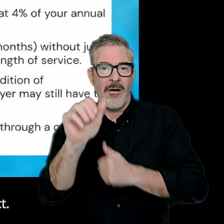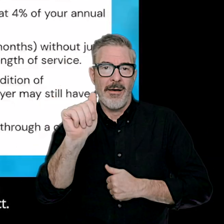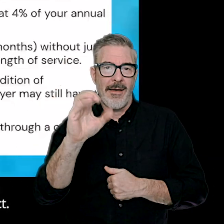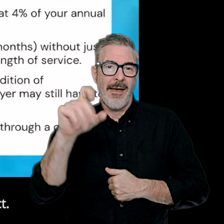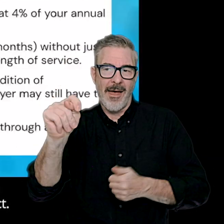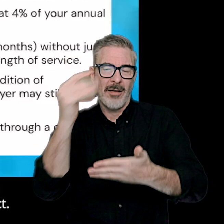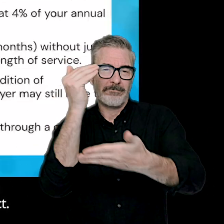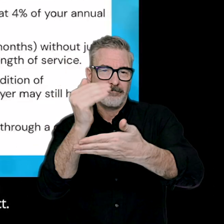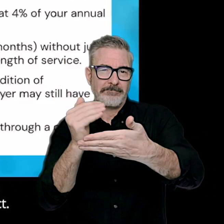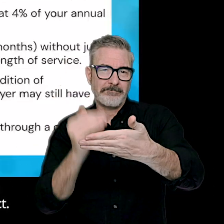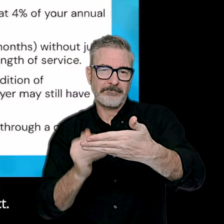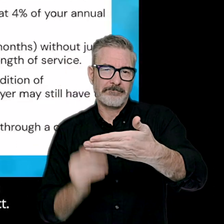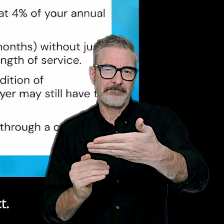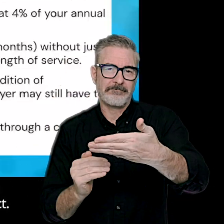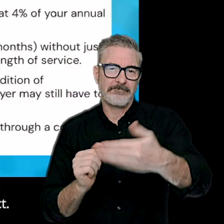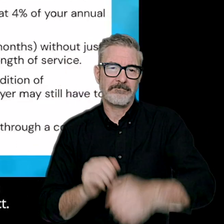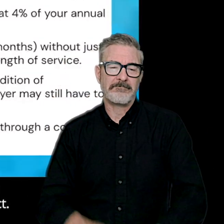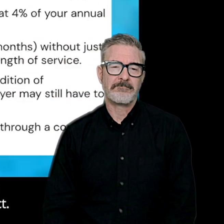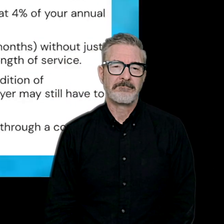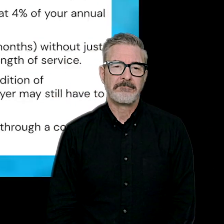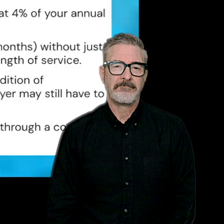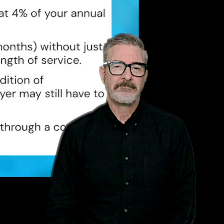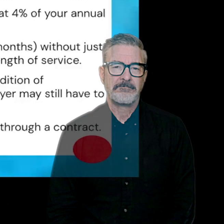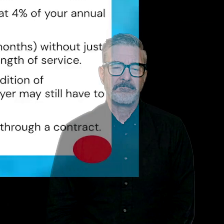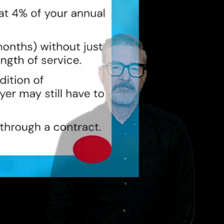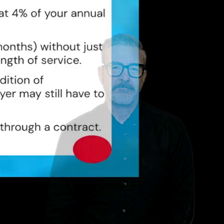go below what are your rights under the Employment Standards Act.